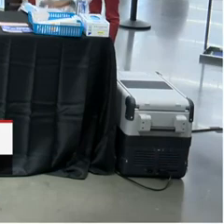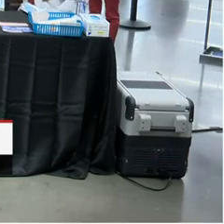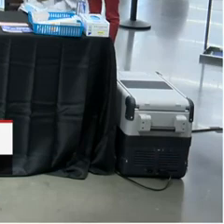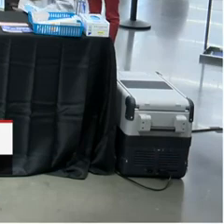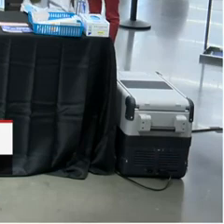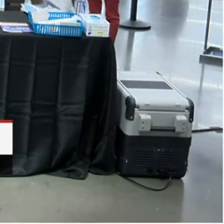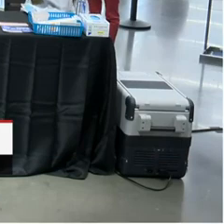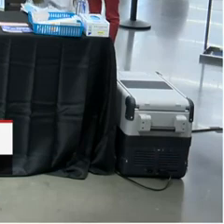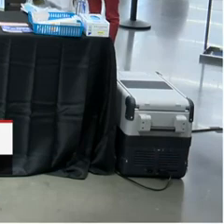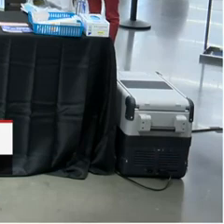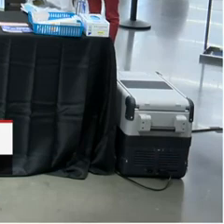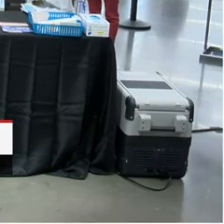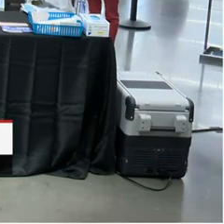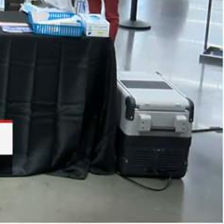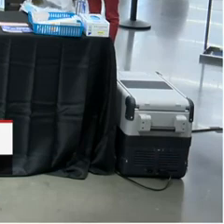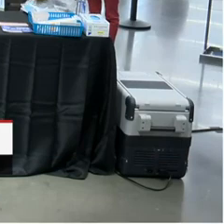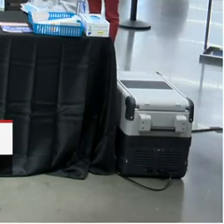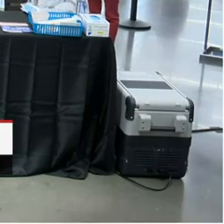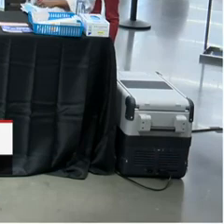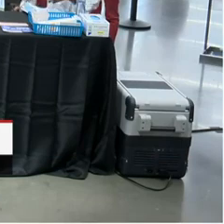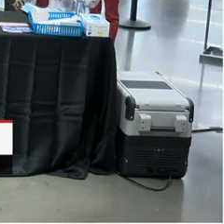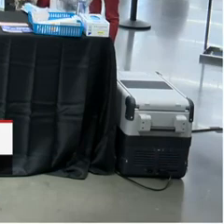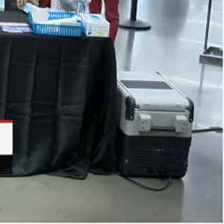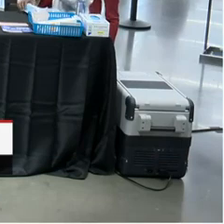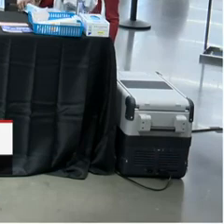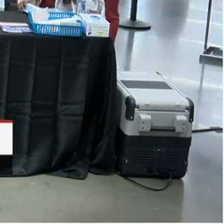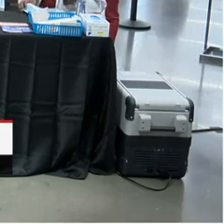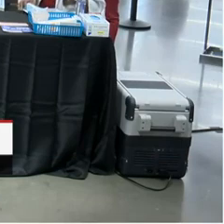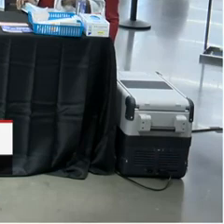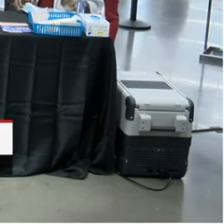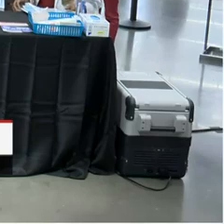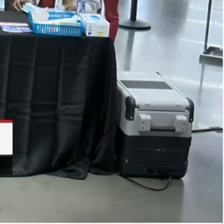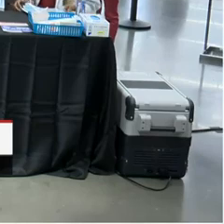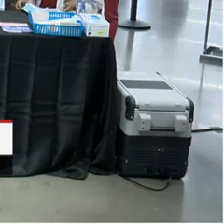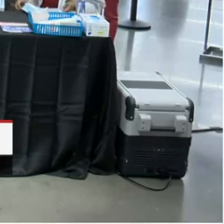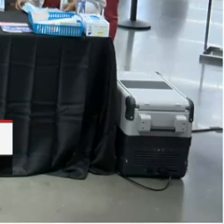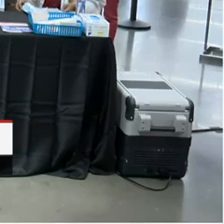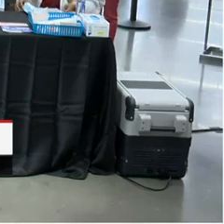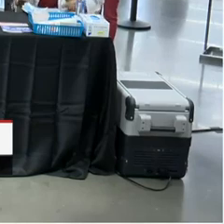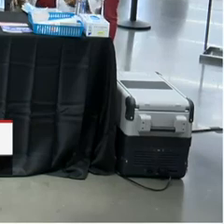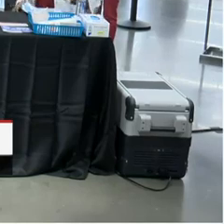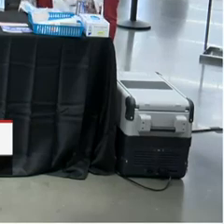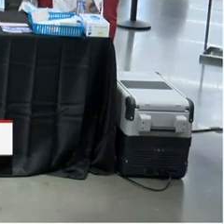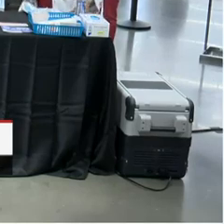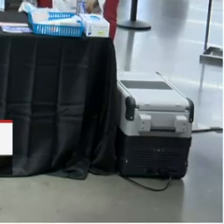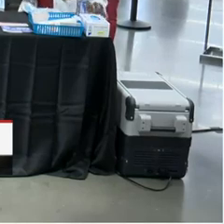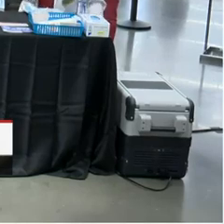able to sit right on our side, okay, Mr. Malone? Thank you. Thank you. Nothing to it.